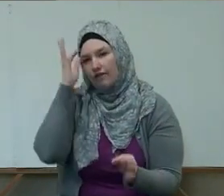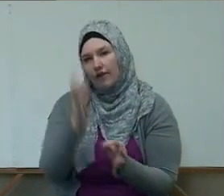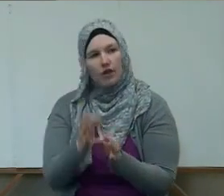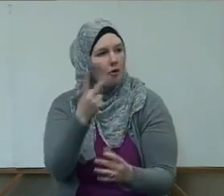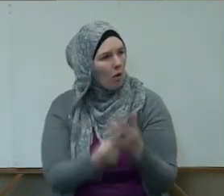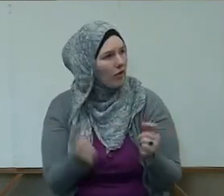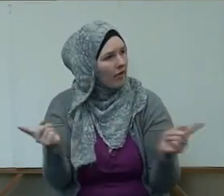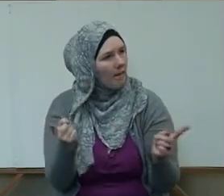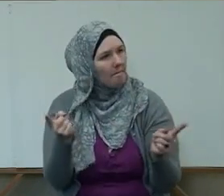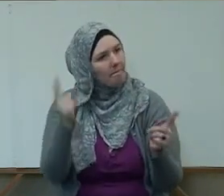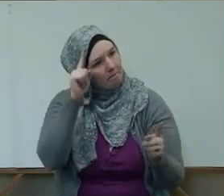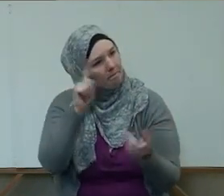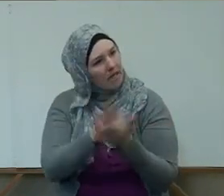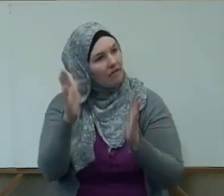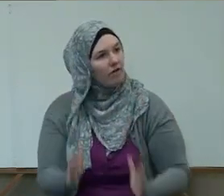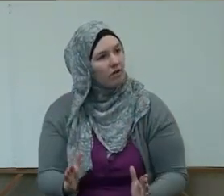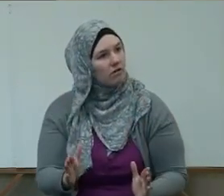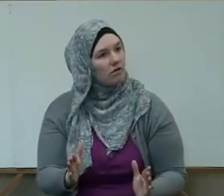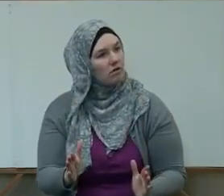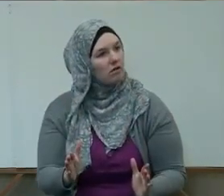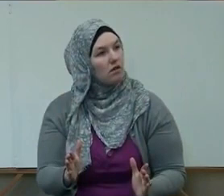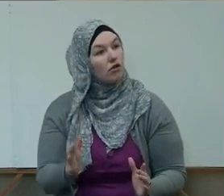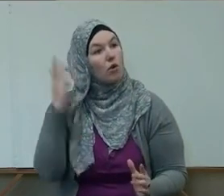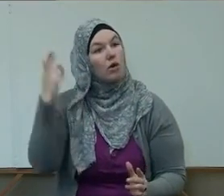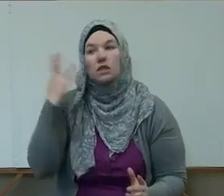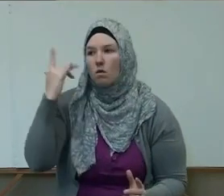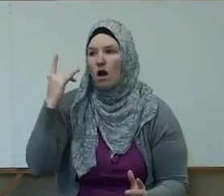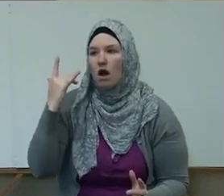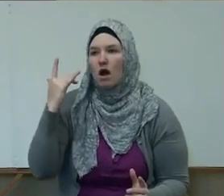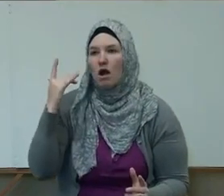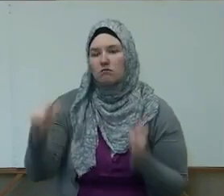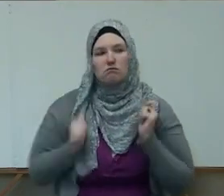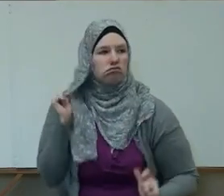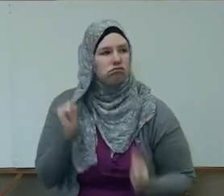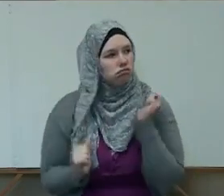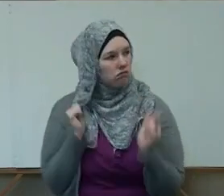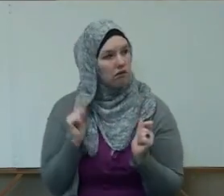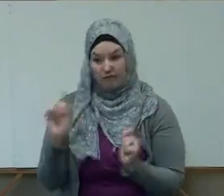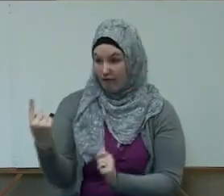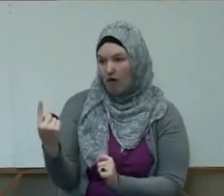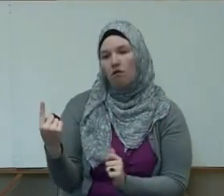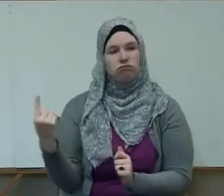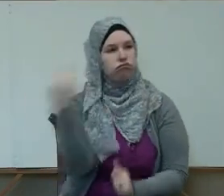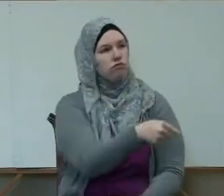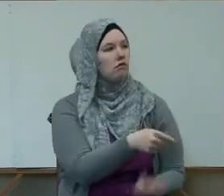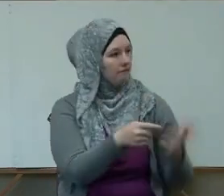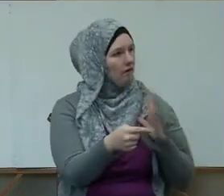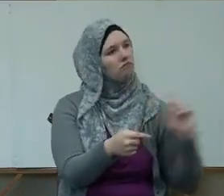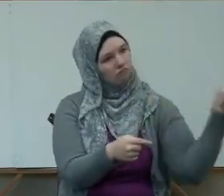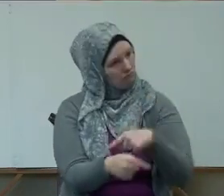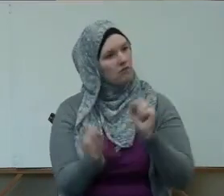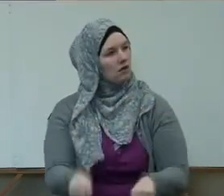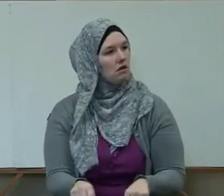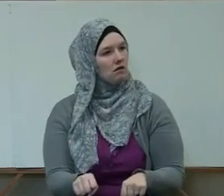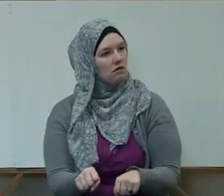are believers. But the reason here is aggression. And the reason always in Islam will continue to be